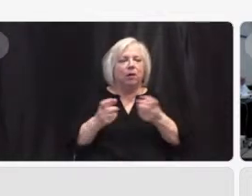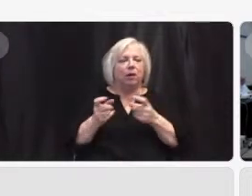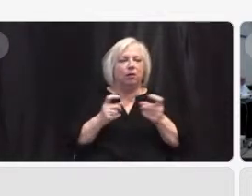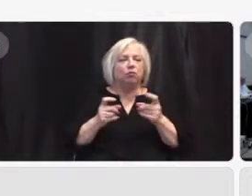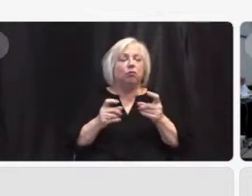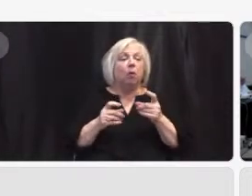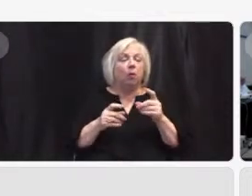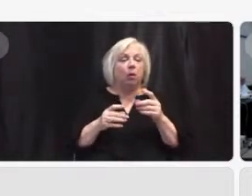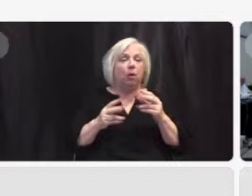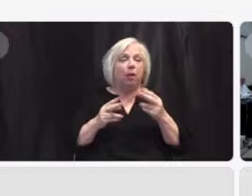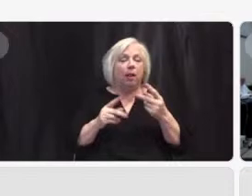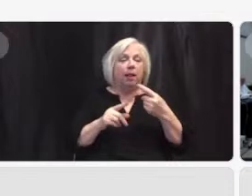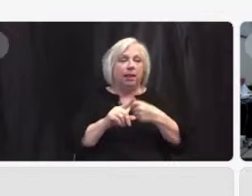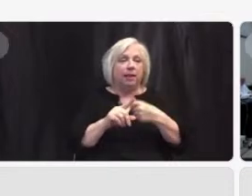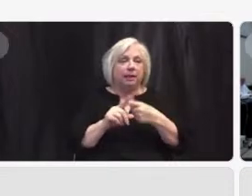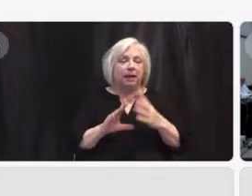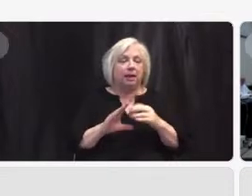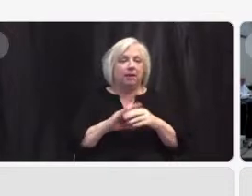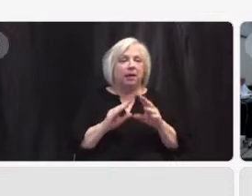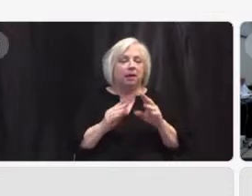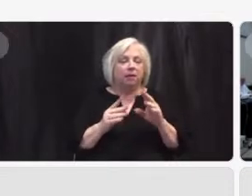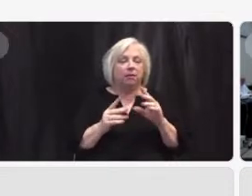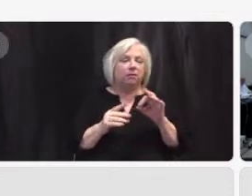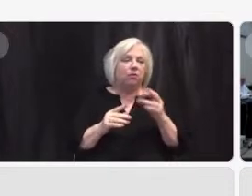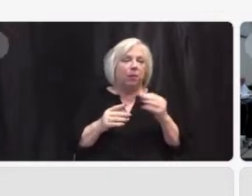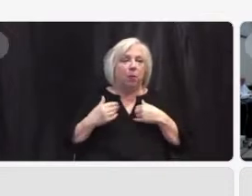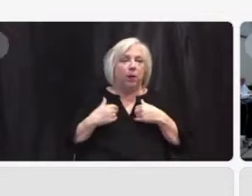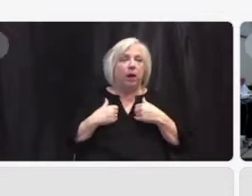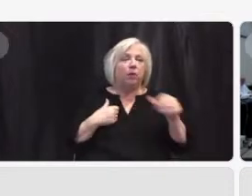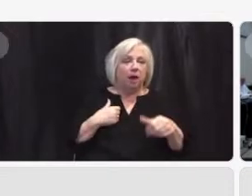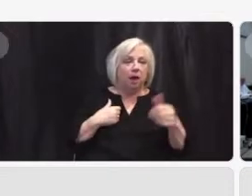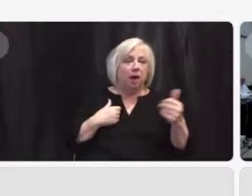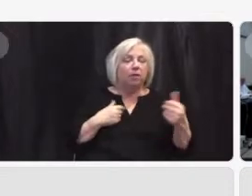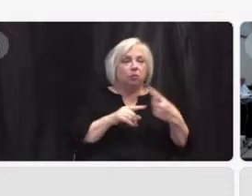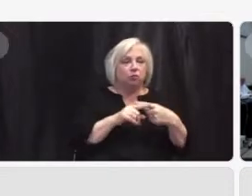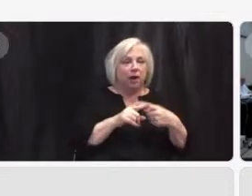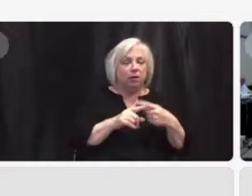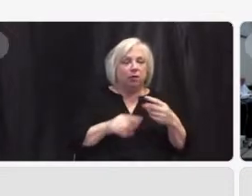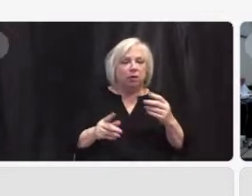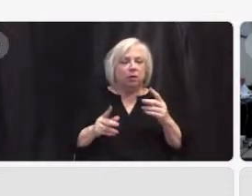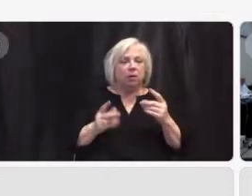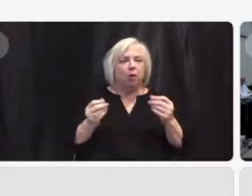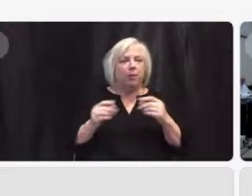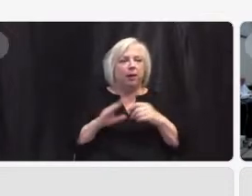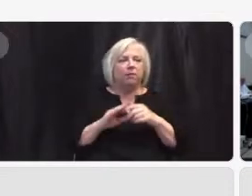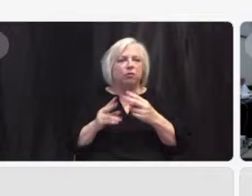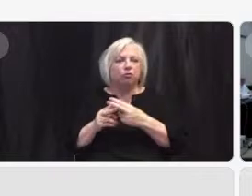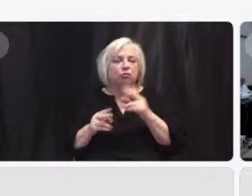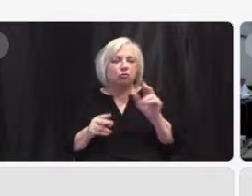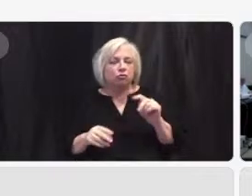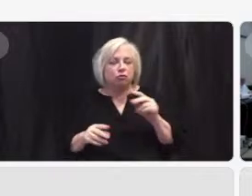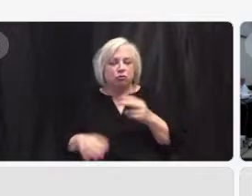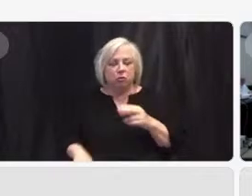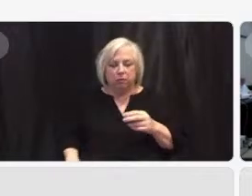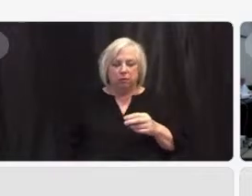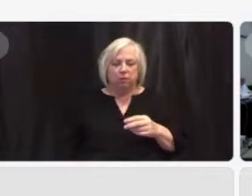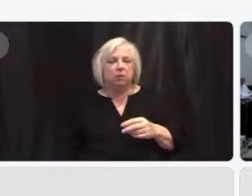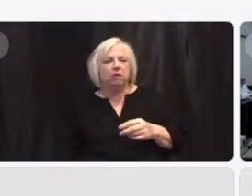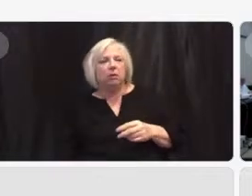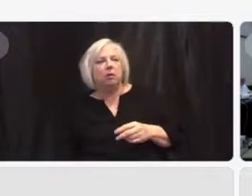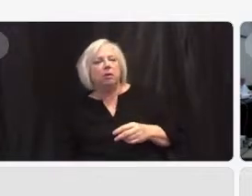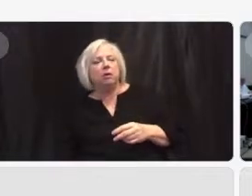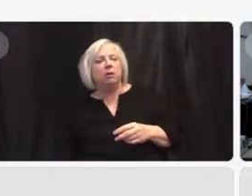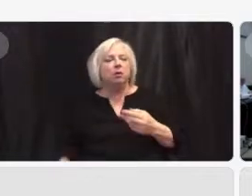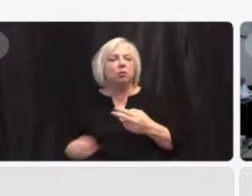format. My wife and I do own other rental properties that are long-term as well as short-term, and our short-term rentals